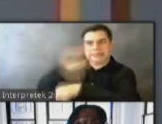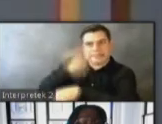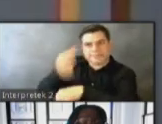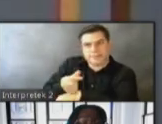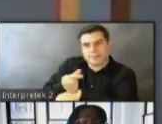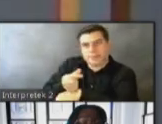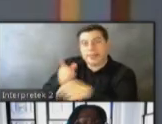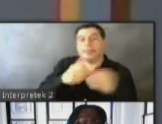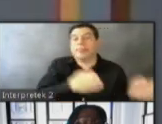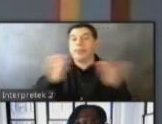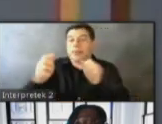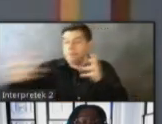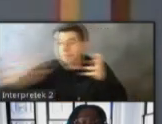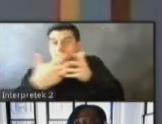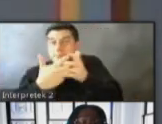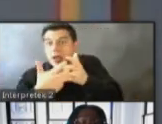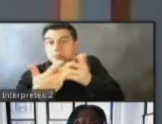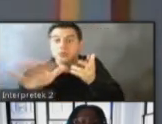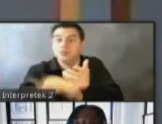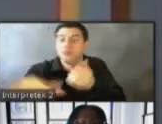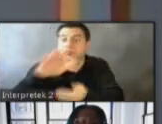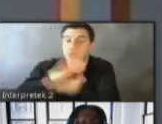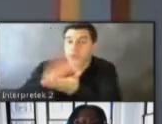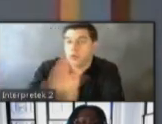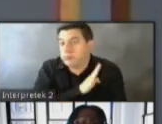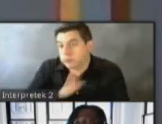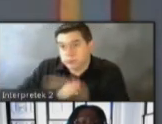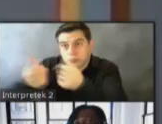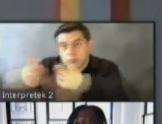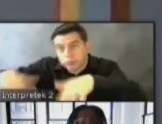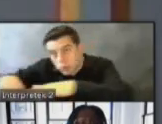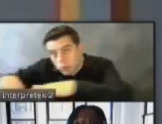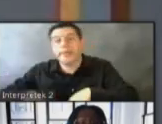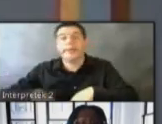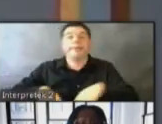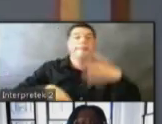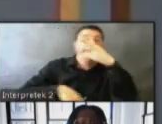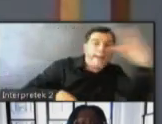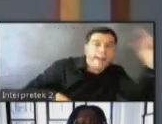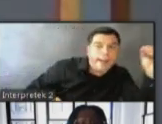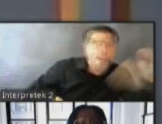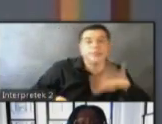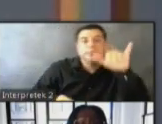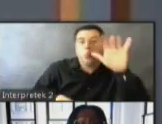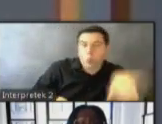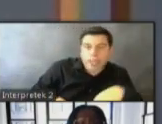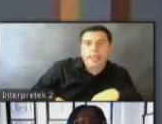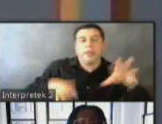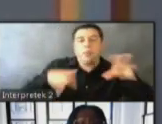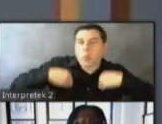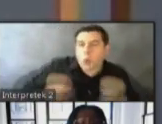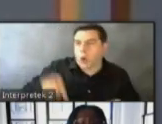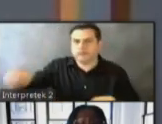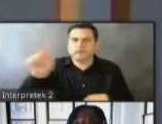with county-owned properties, you know, potentially state-owned properties that we could look at turning into affordable housing and you